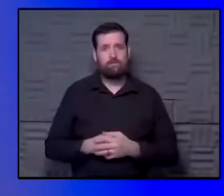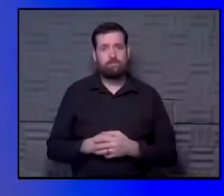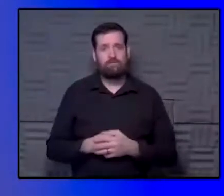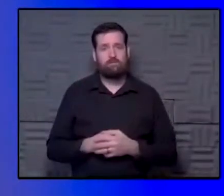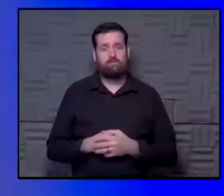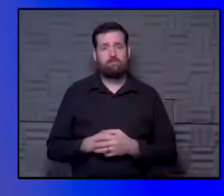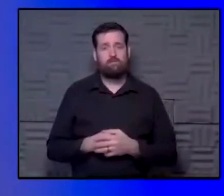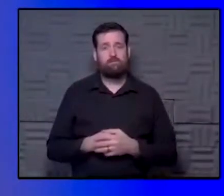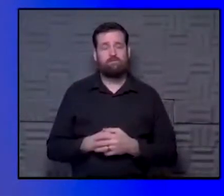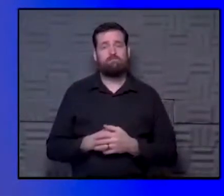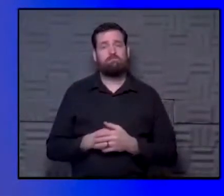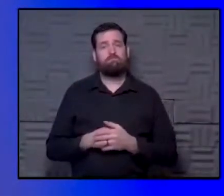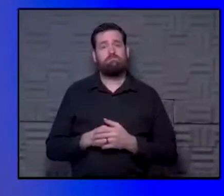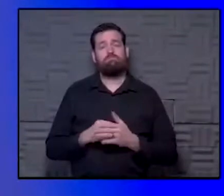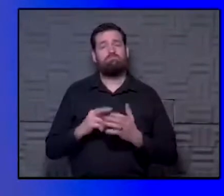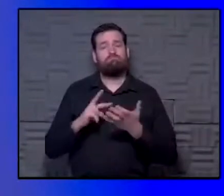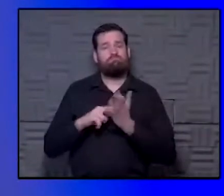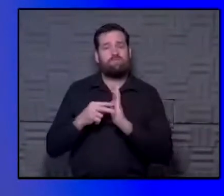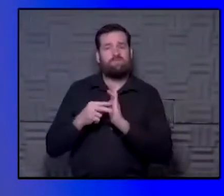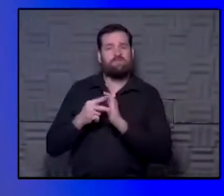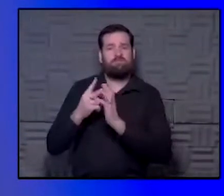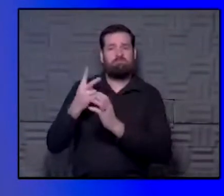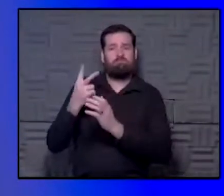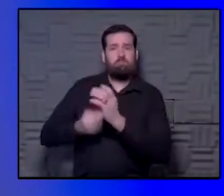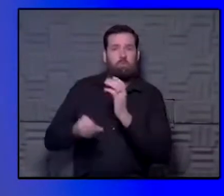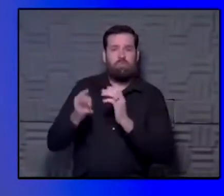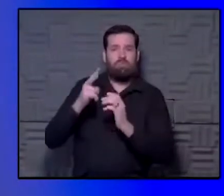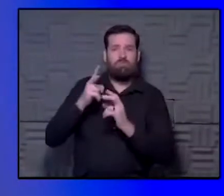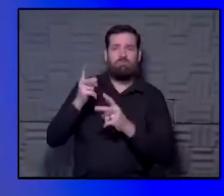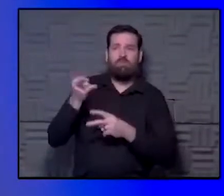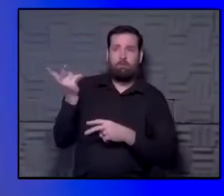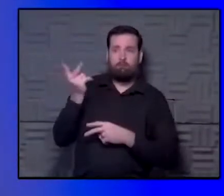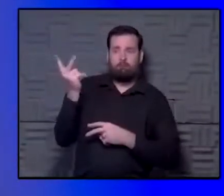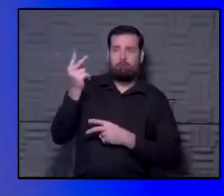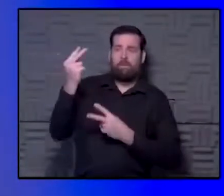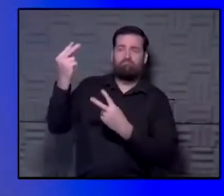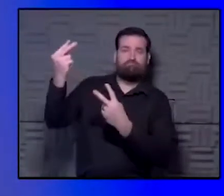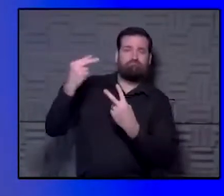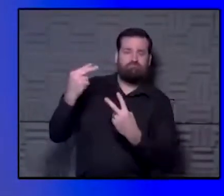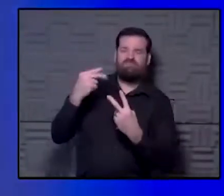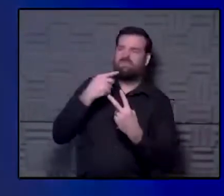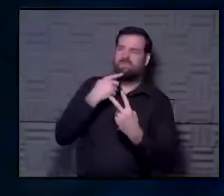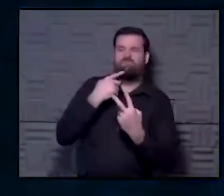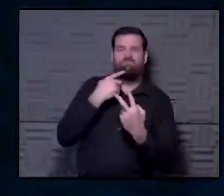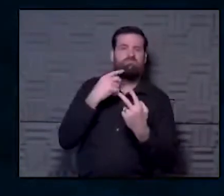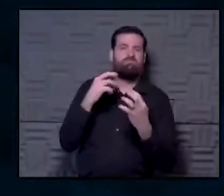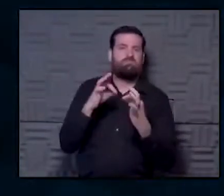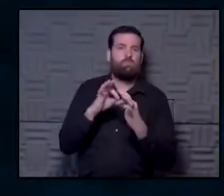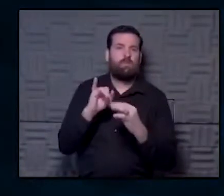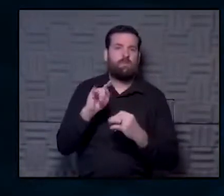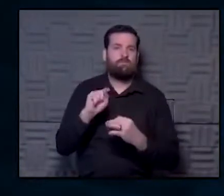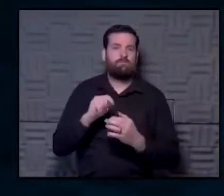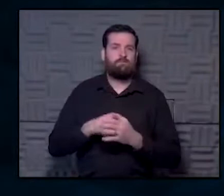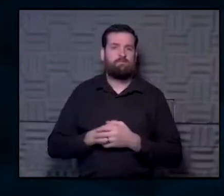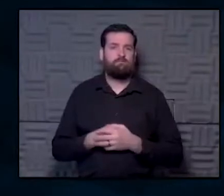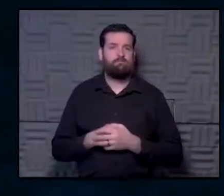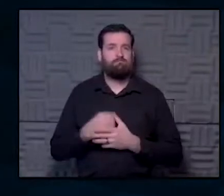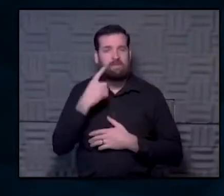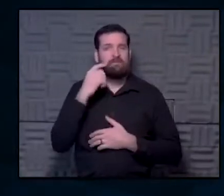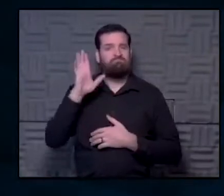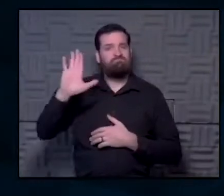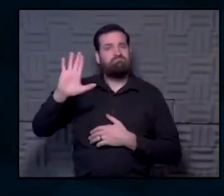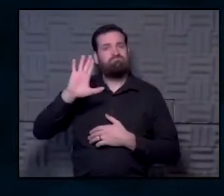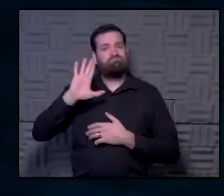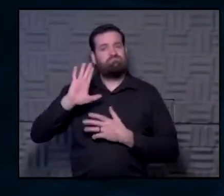then I know both of them would be looking down and saying it was all worth it. Because that's how they were. They